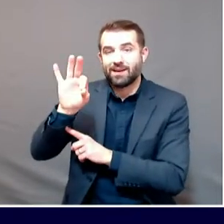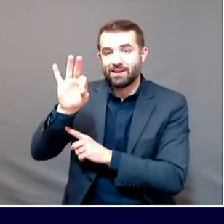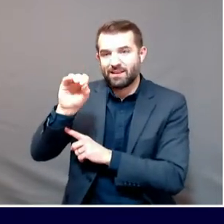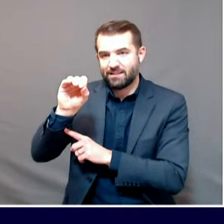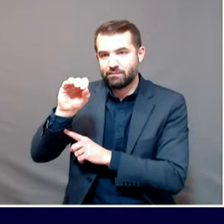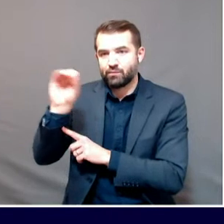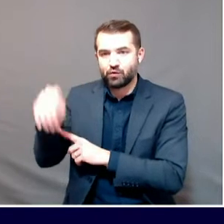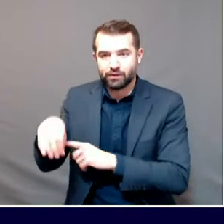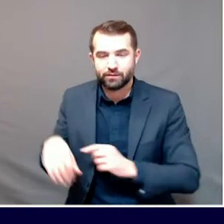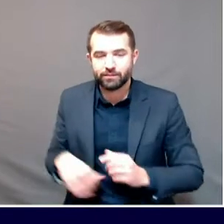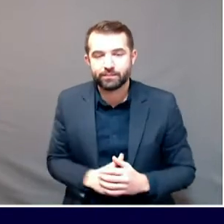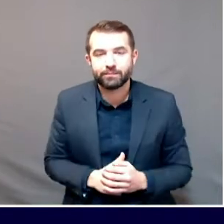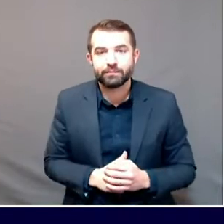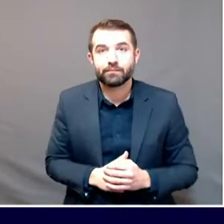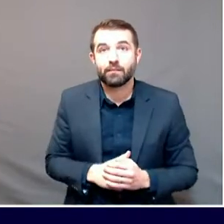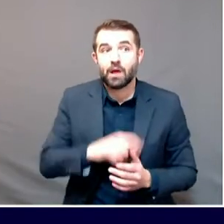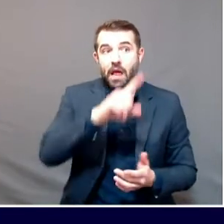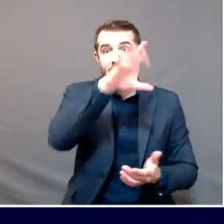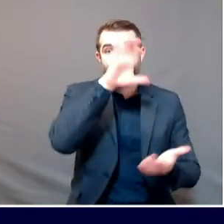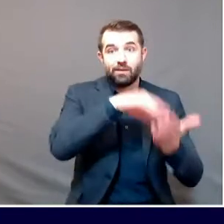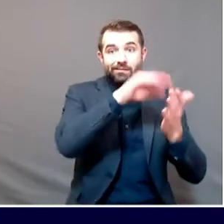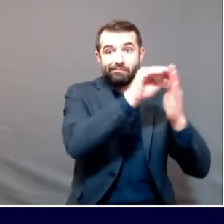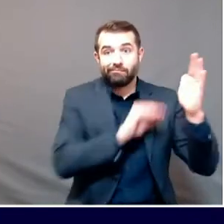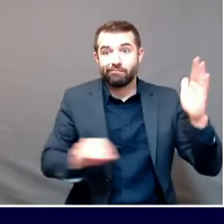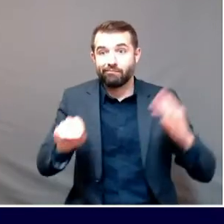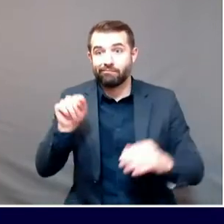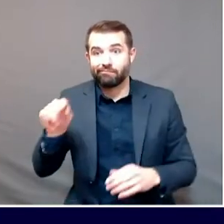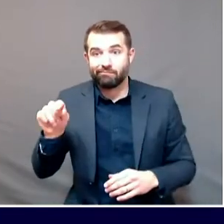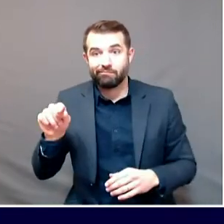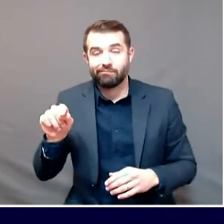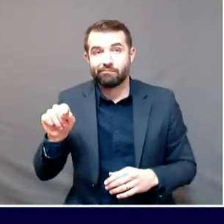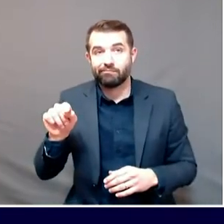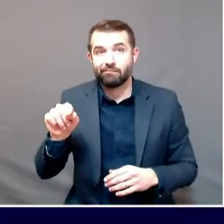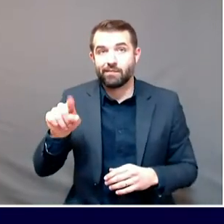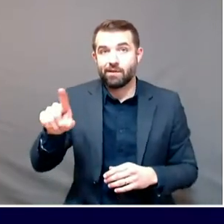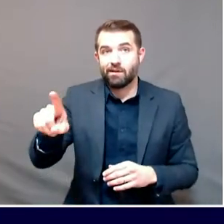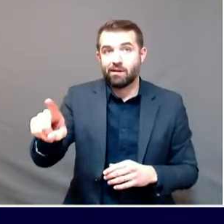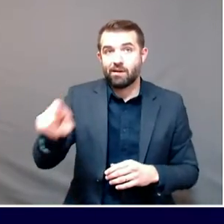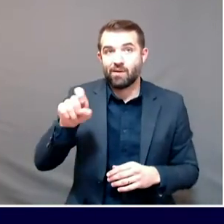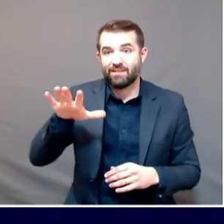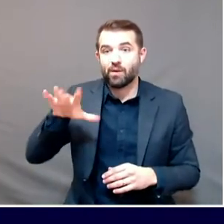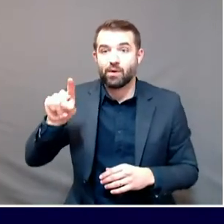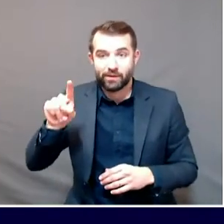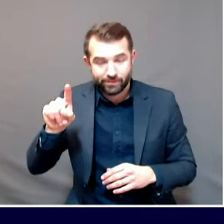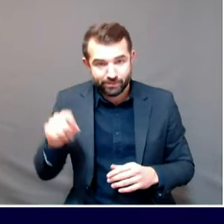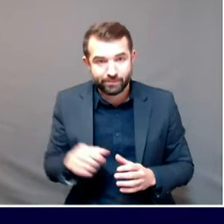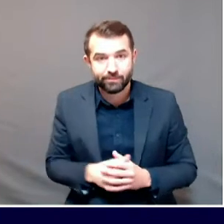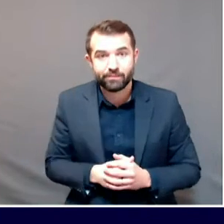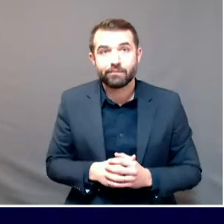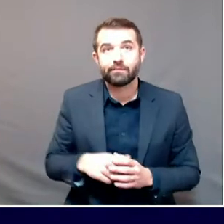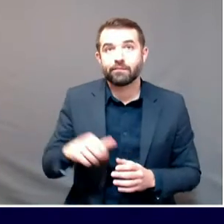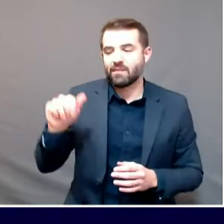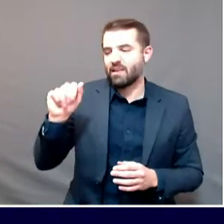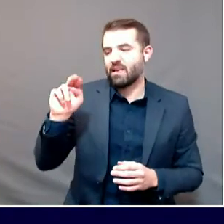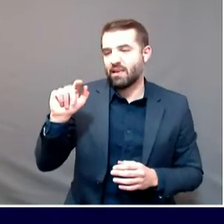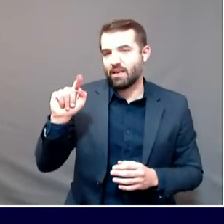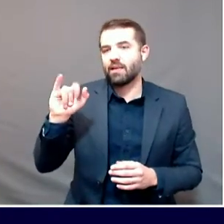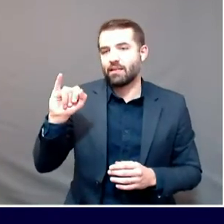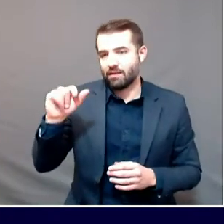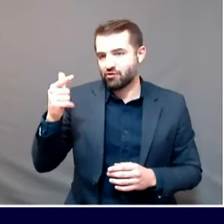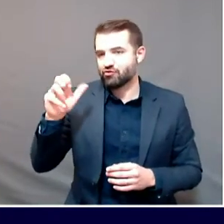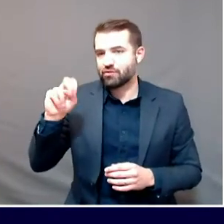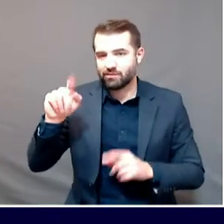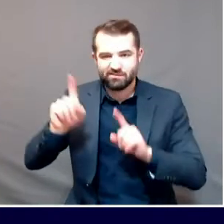and the antigen testing volume, which is lower, stands at 151 antigen tests for every 100,000